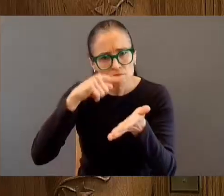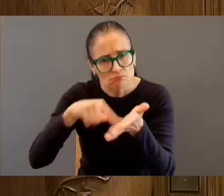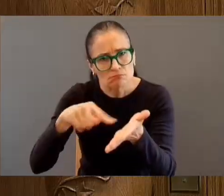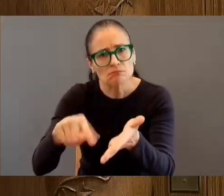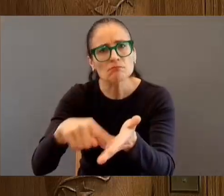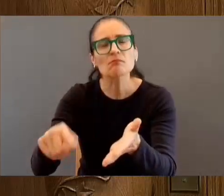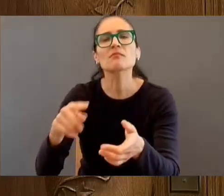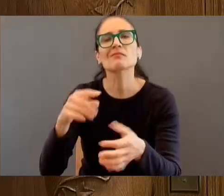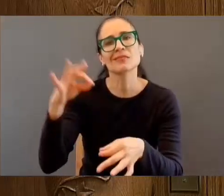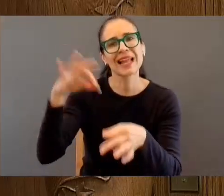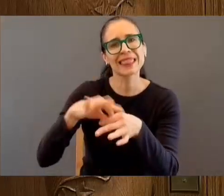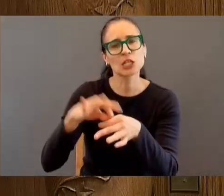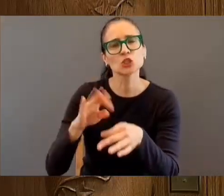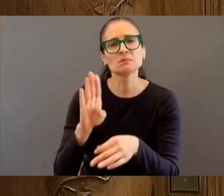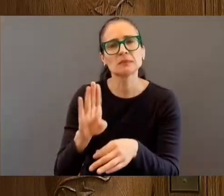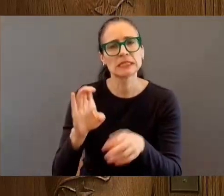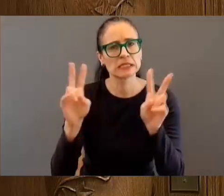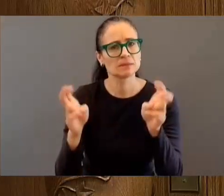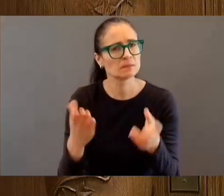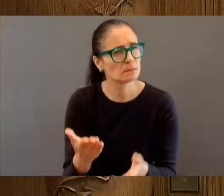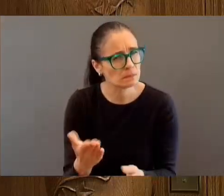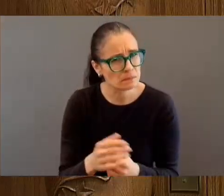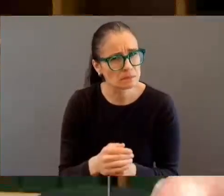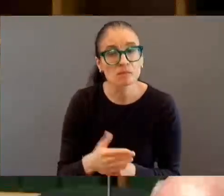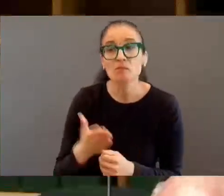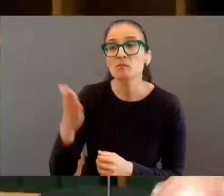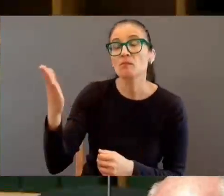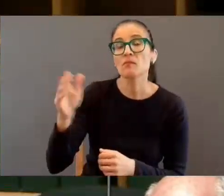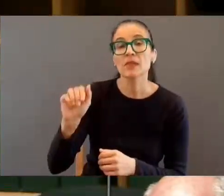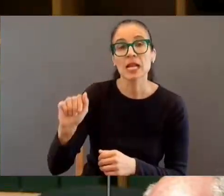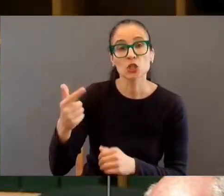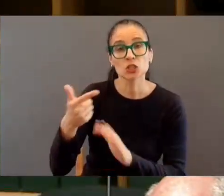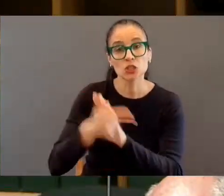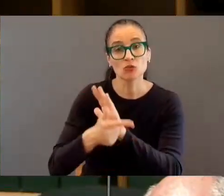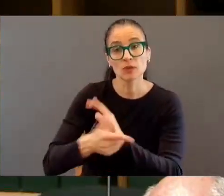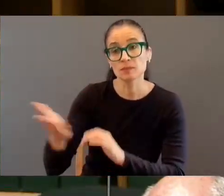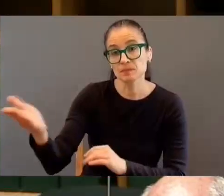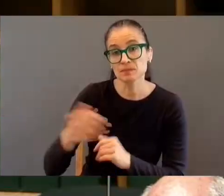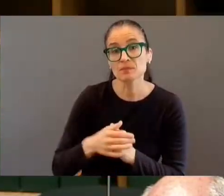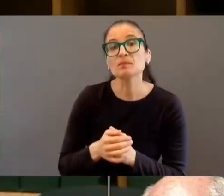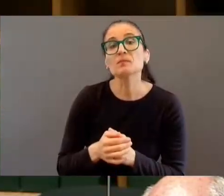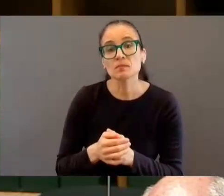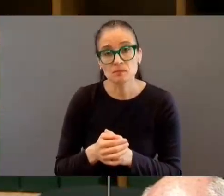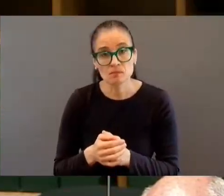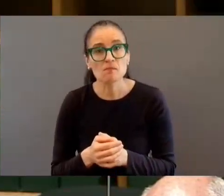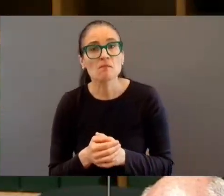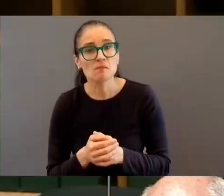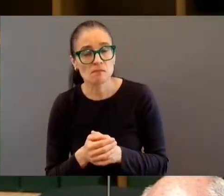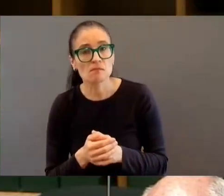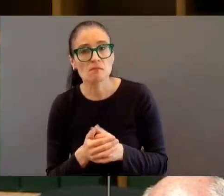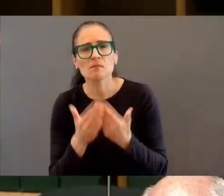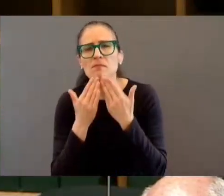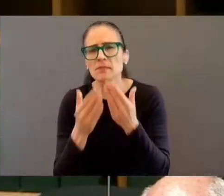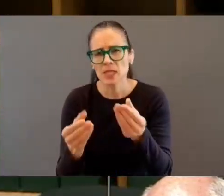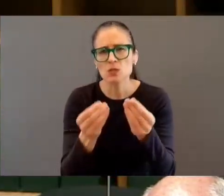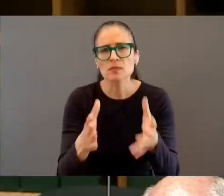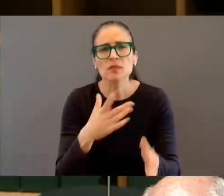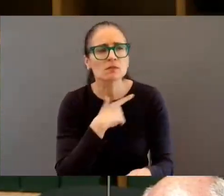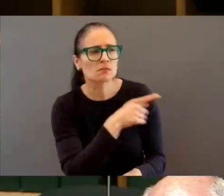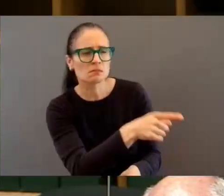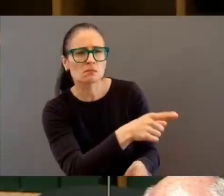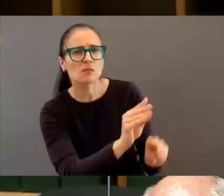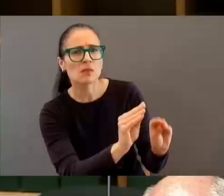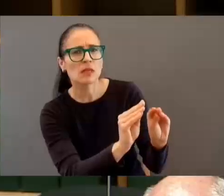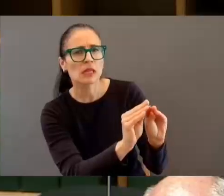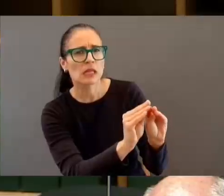Attorney General. Thank you, Mr. Speaker. Just want to correct some of the information that the member has put in her question. There has been a